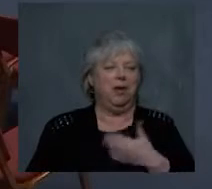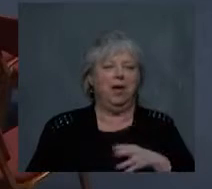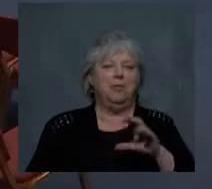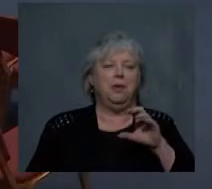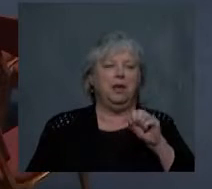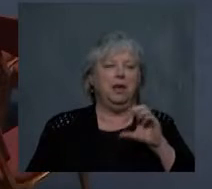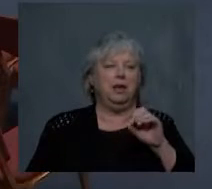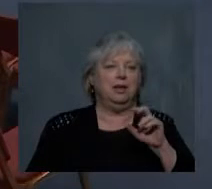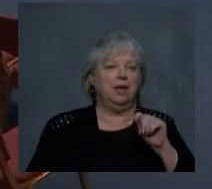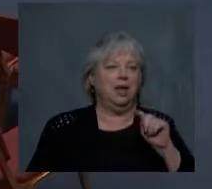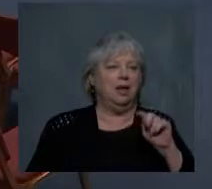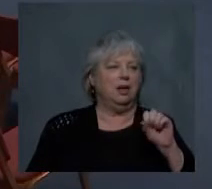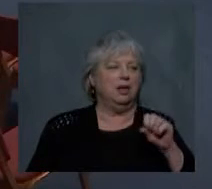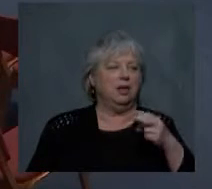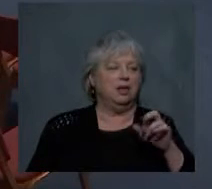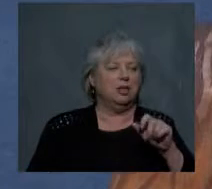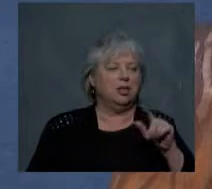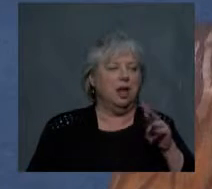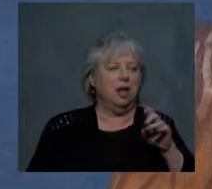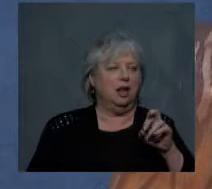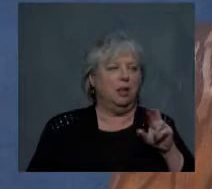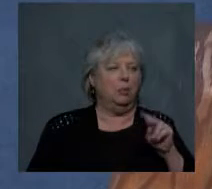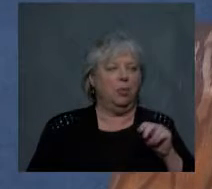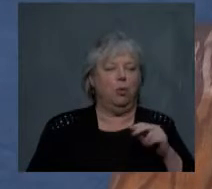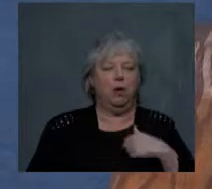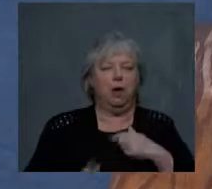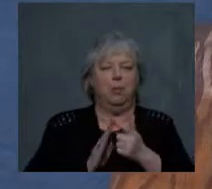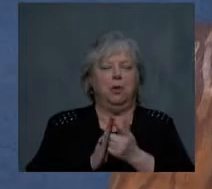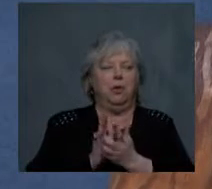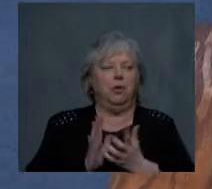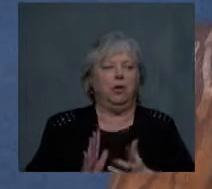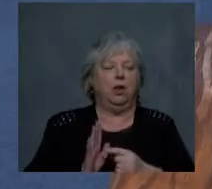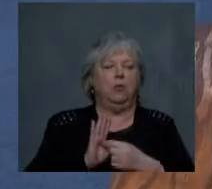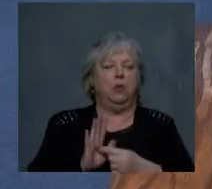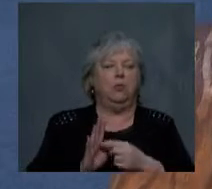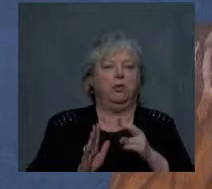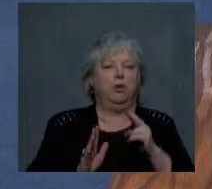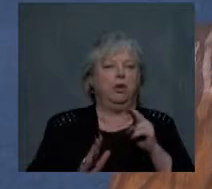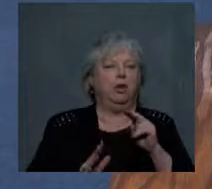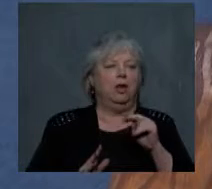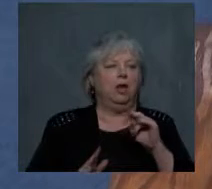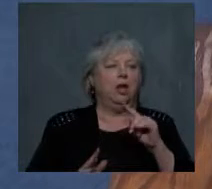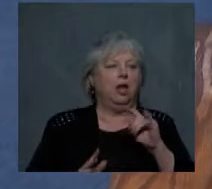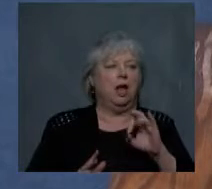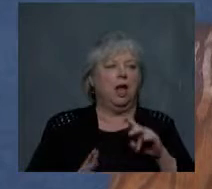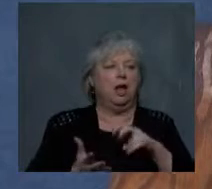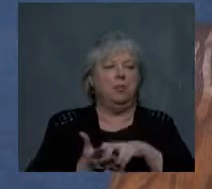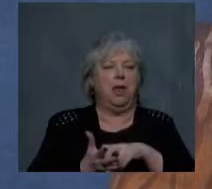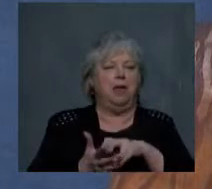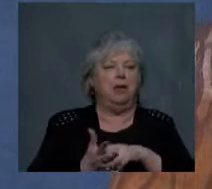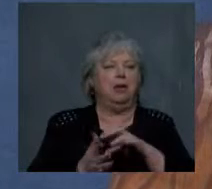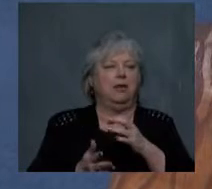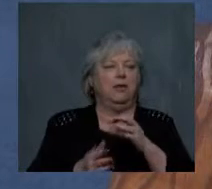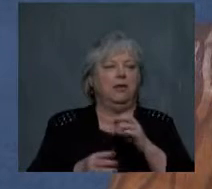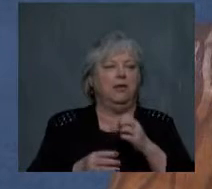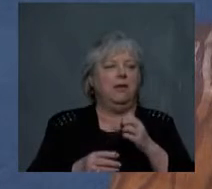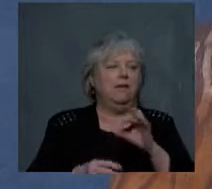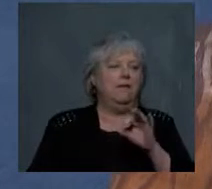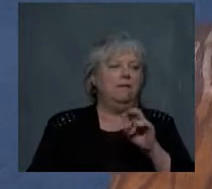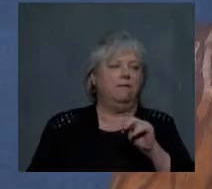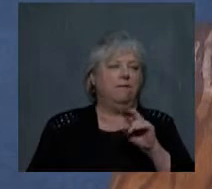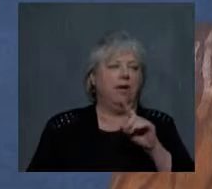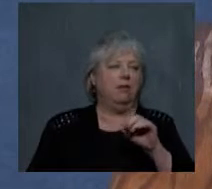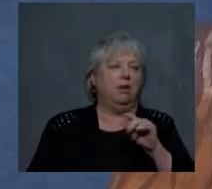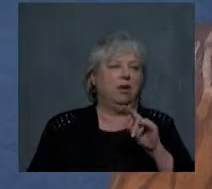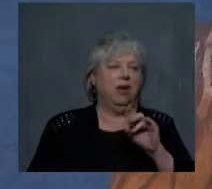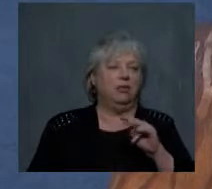Schallhorn. I'm an attorney with Mitchell Williams, and we represent the United Methodist Foundation of Arkansas. The property, as